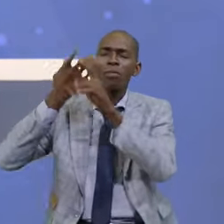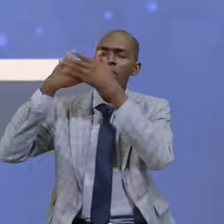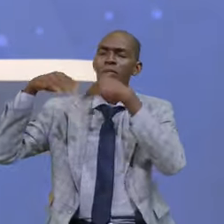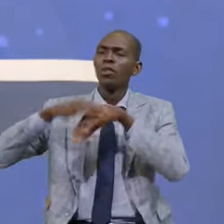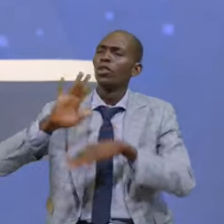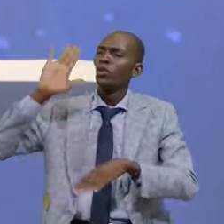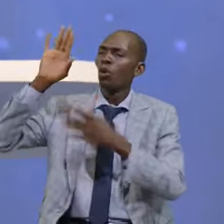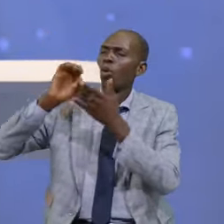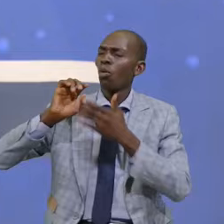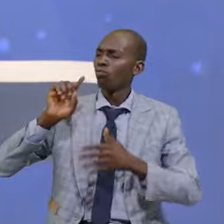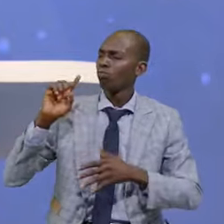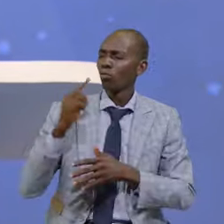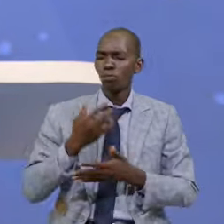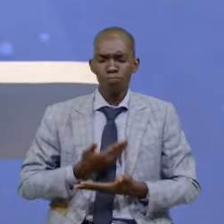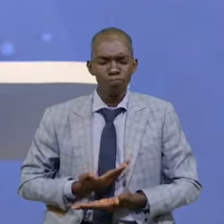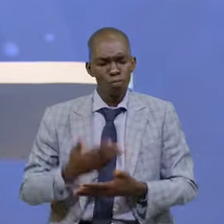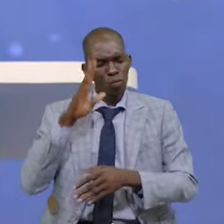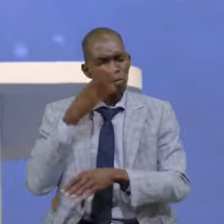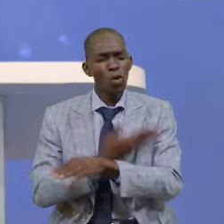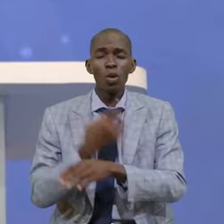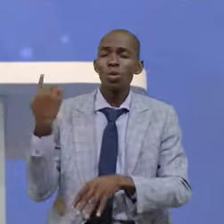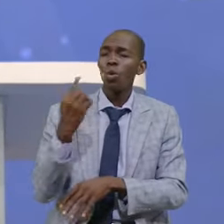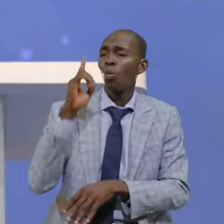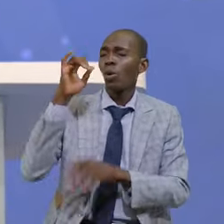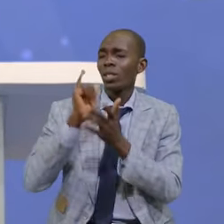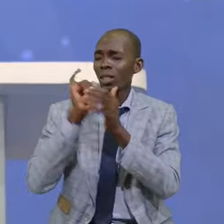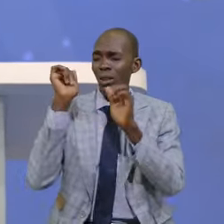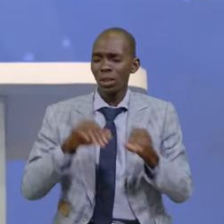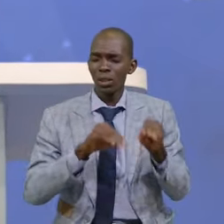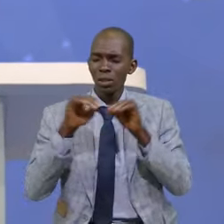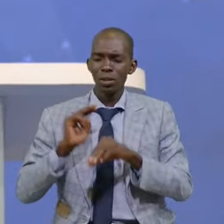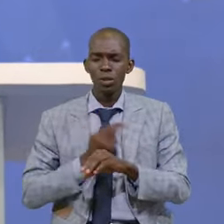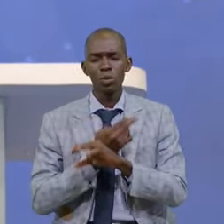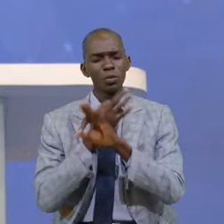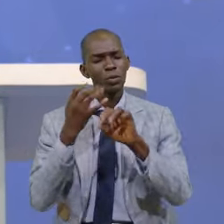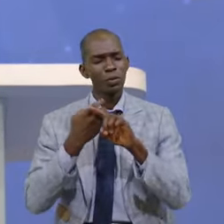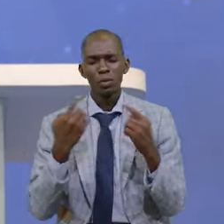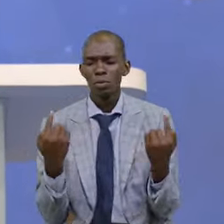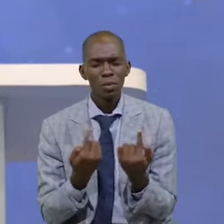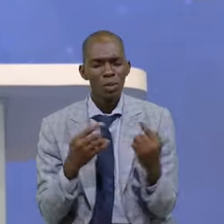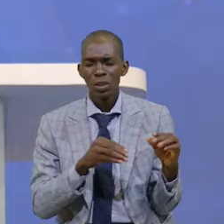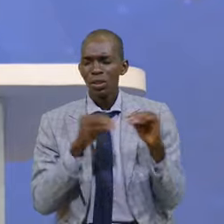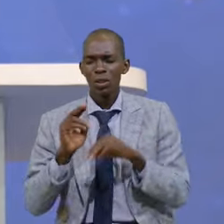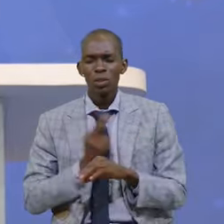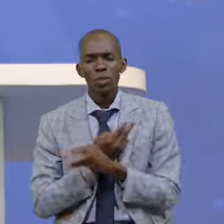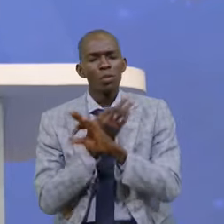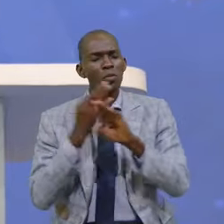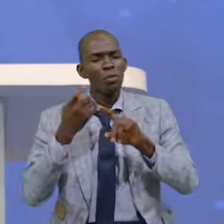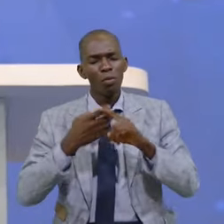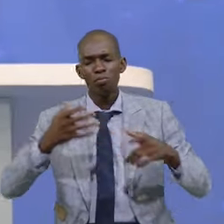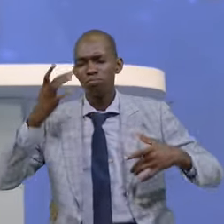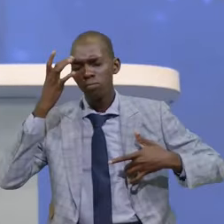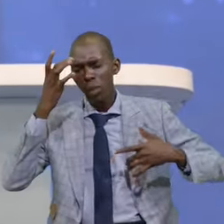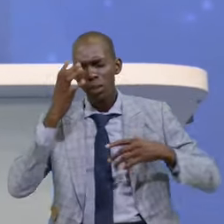the only one that can set us free from sin, set us free from sickness, set